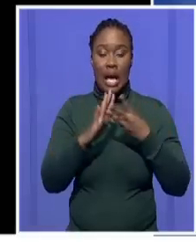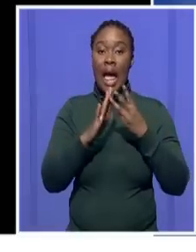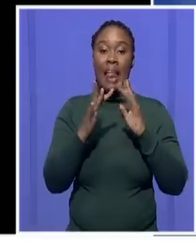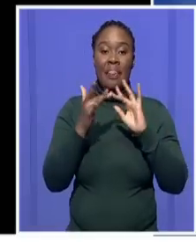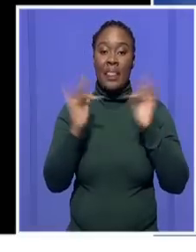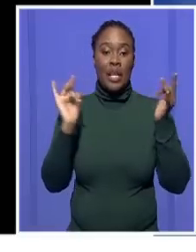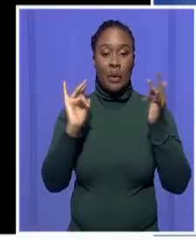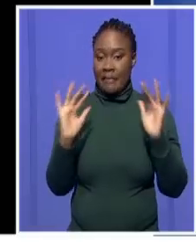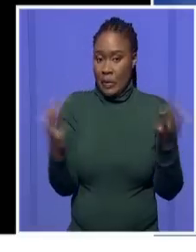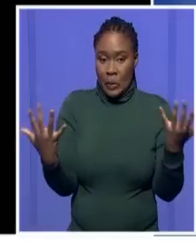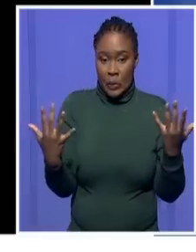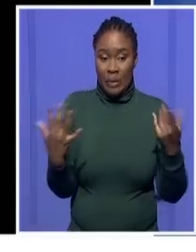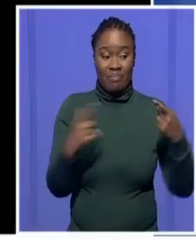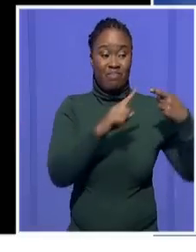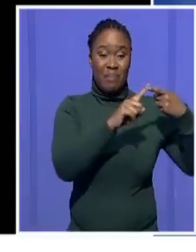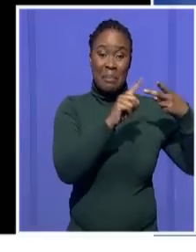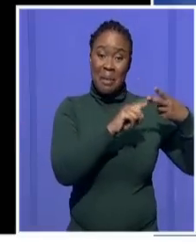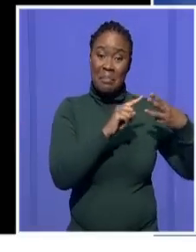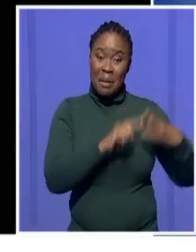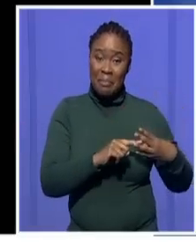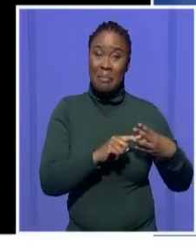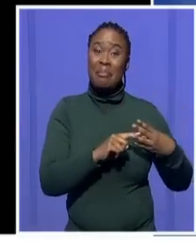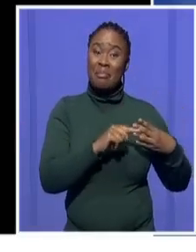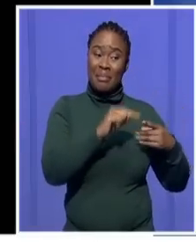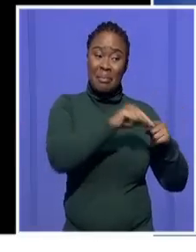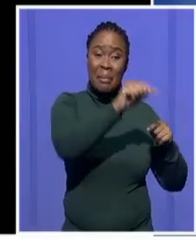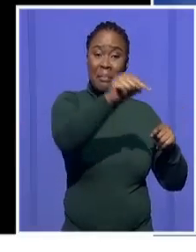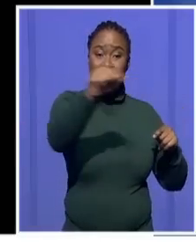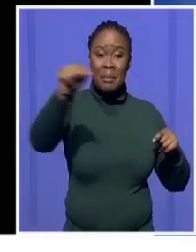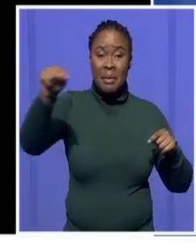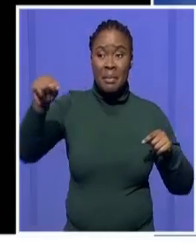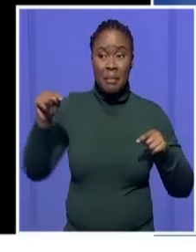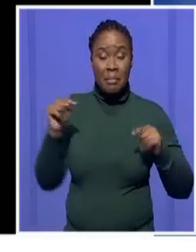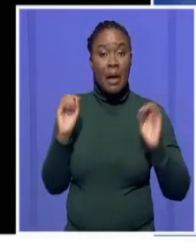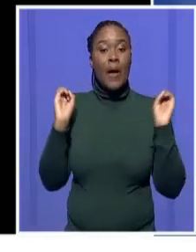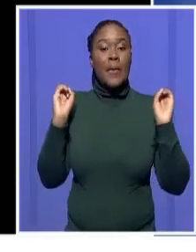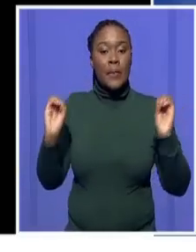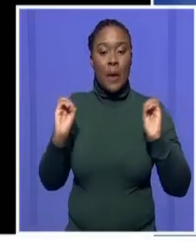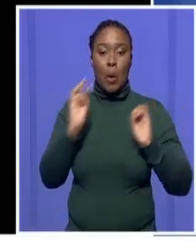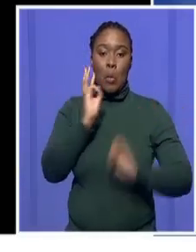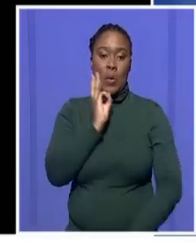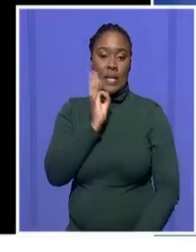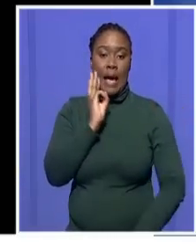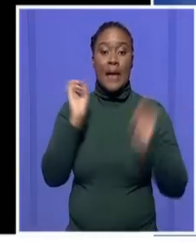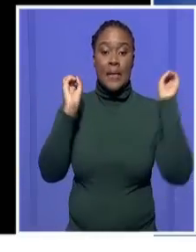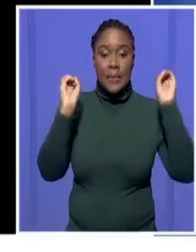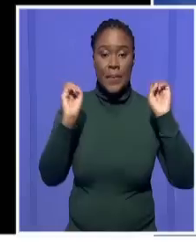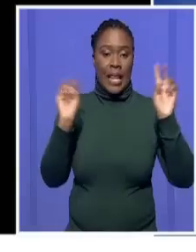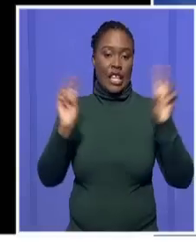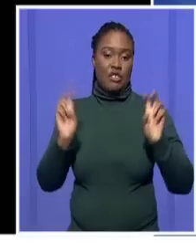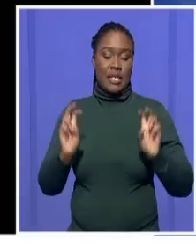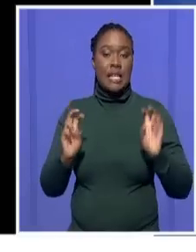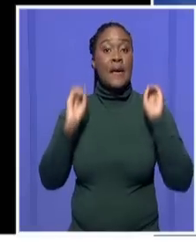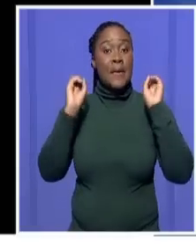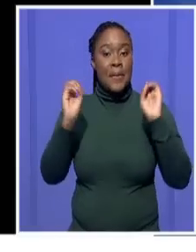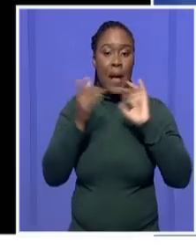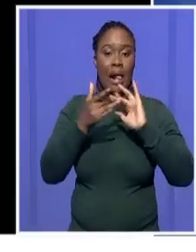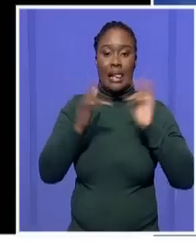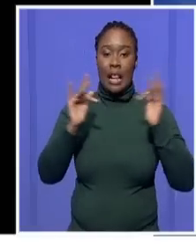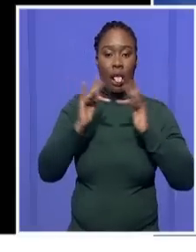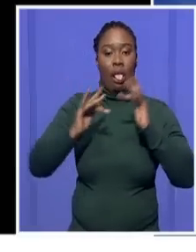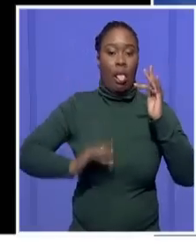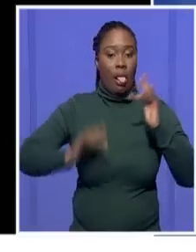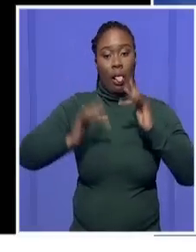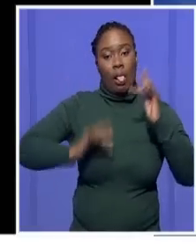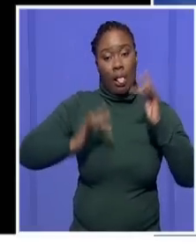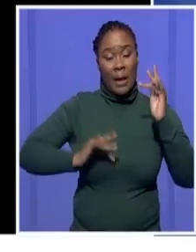Tongaat all the way to Westbrook, Umdloti, La Mercy. No water, no electricity, and very limited network connectivity as well. So